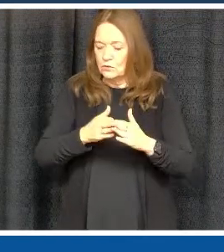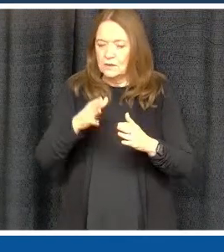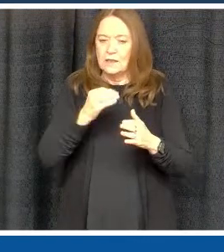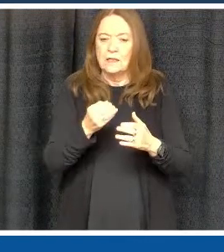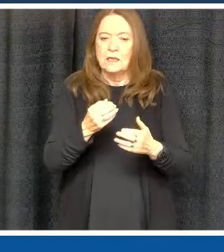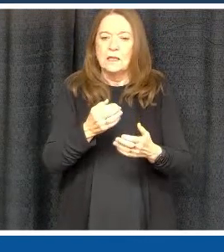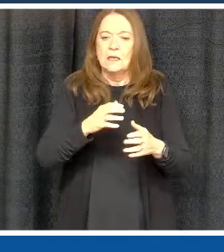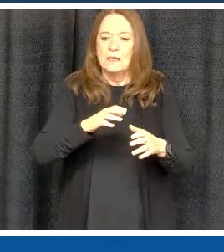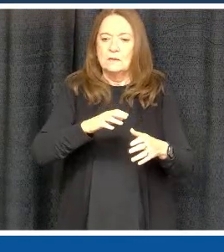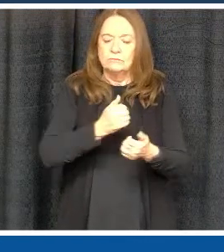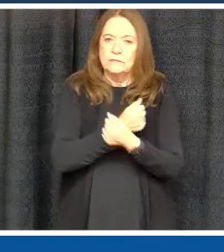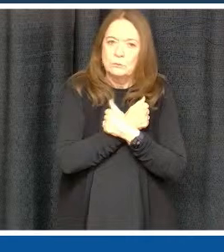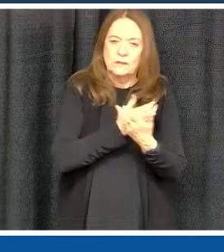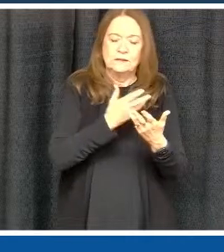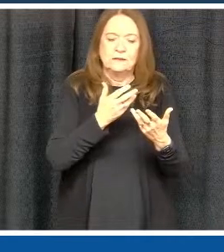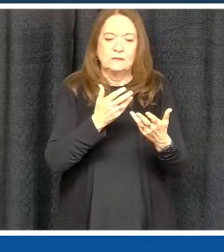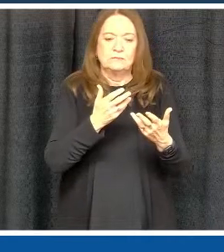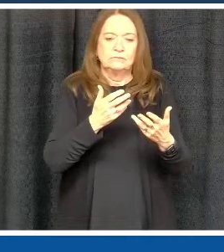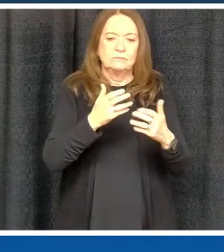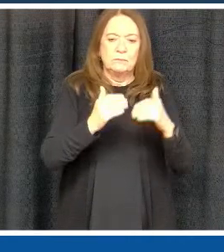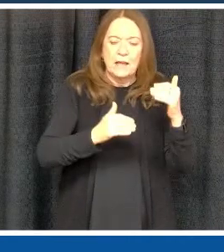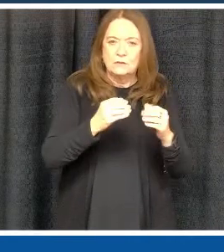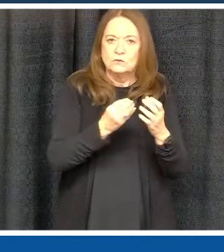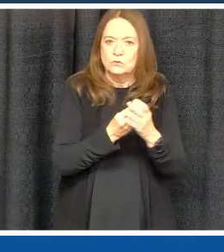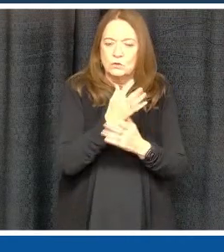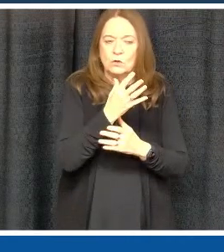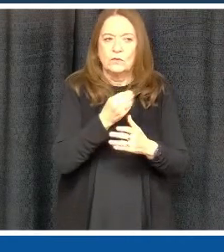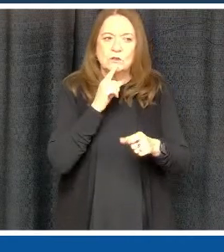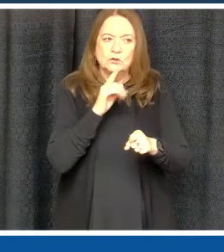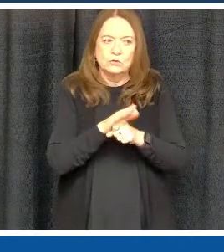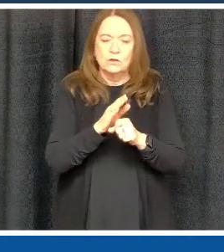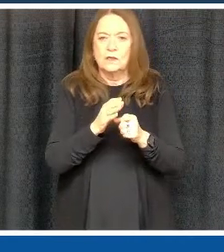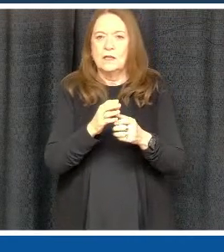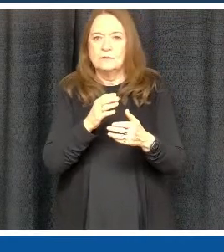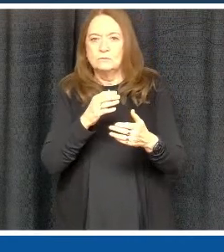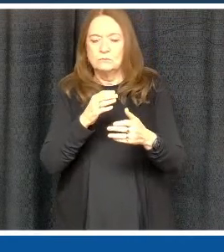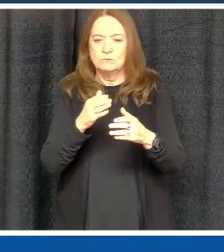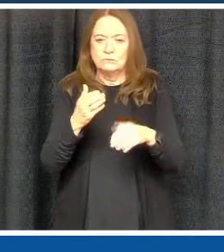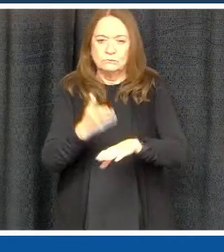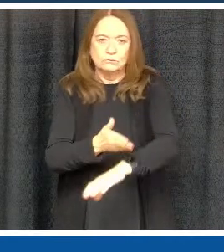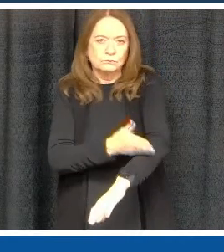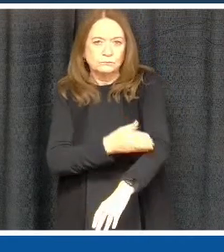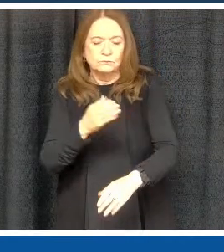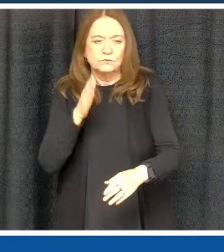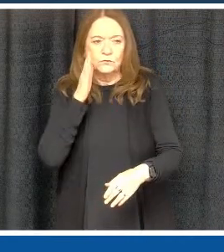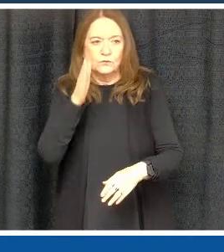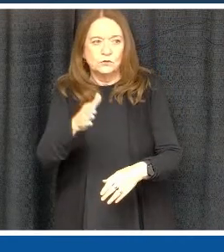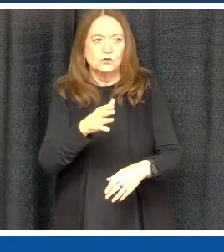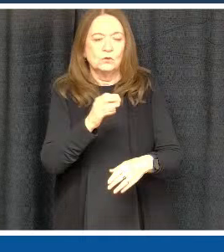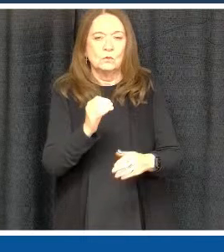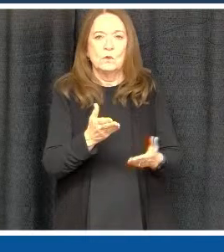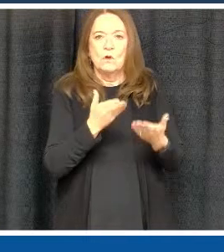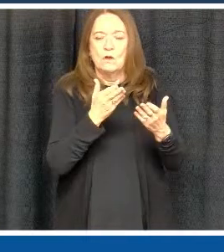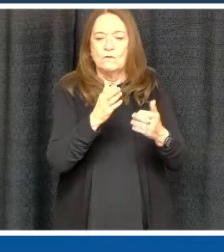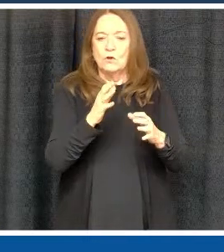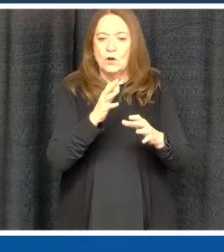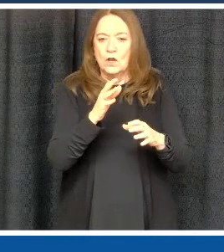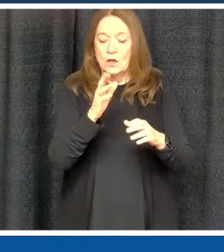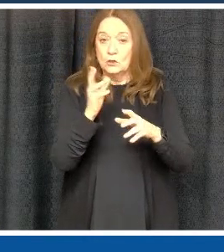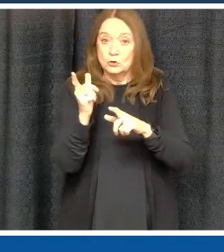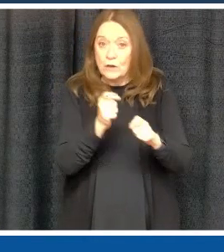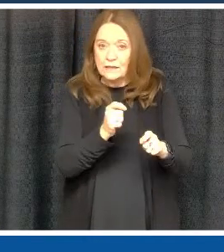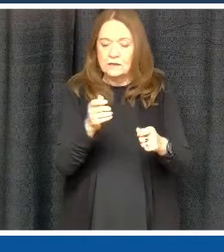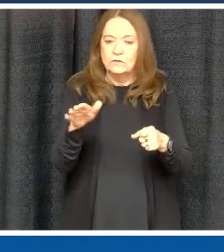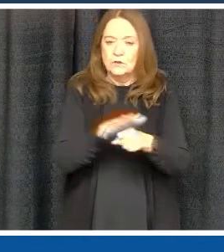embracing smart and balanced growth and ensuring a prosperous future. Clarksville, Montgomery County will offer attractive, complete